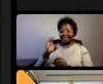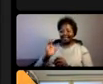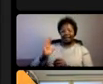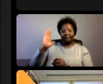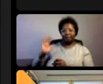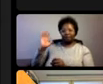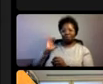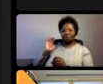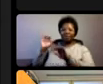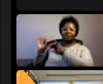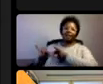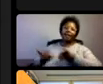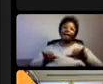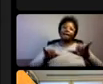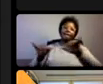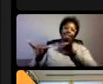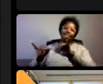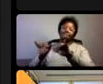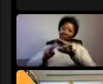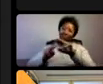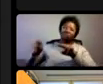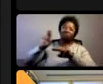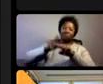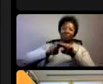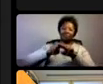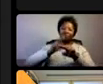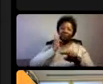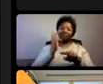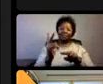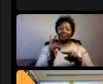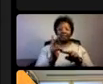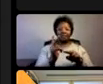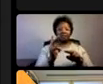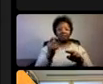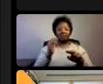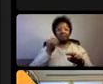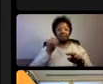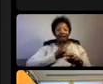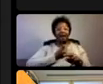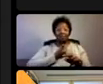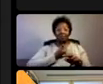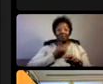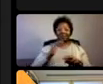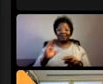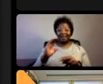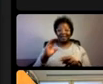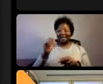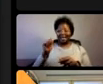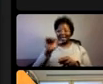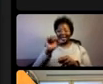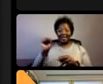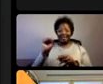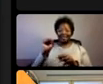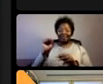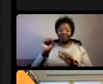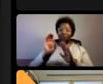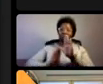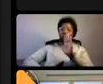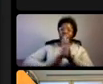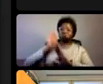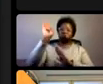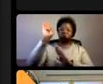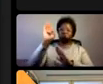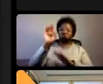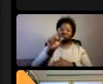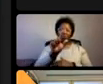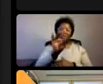can see, our case rate compared to the entire pandemic is almost 20-fold higher than what it actually was a